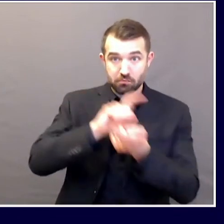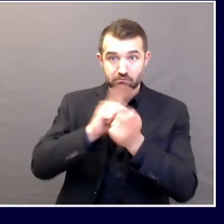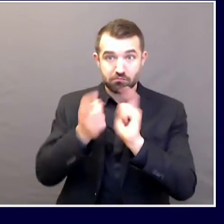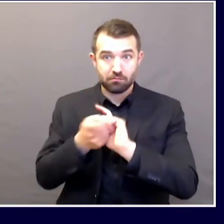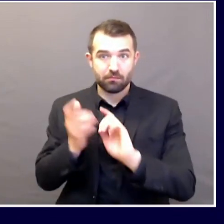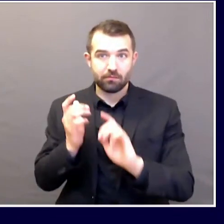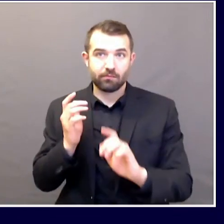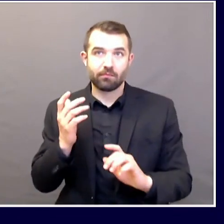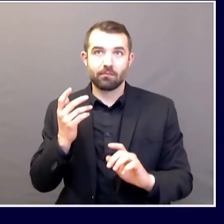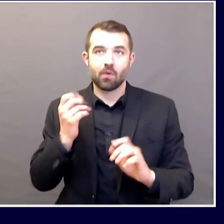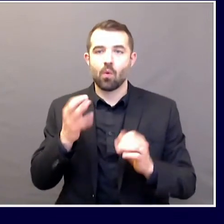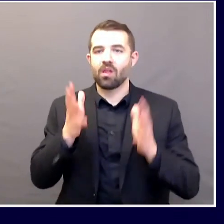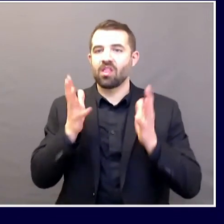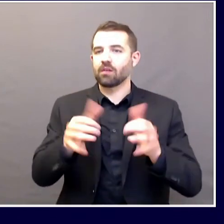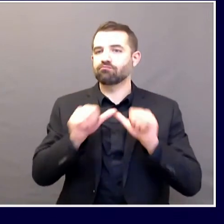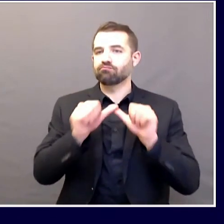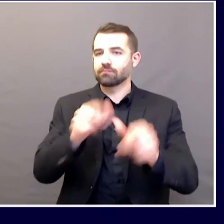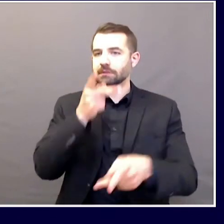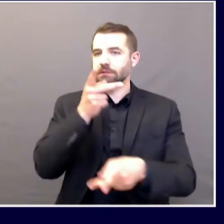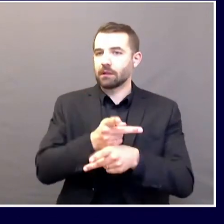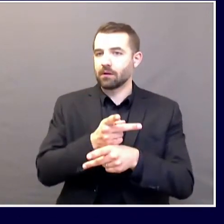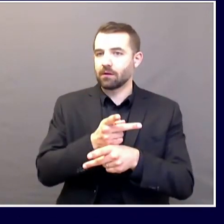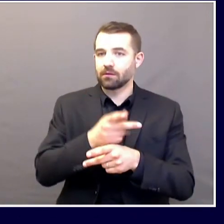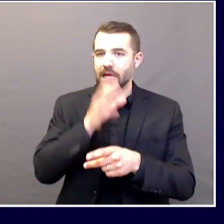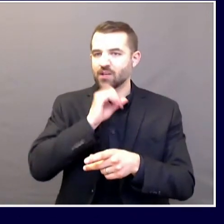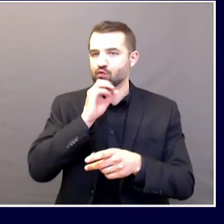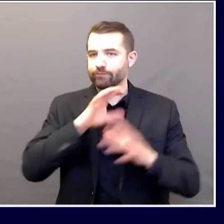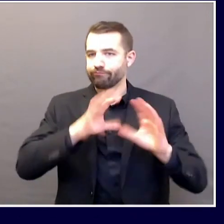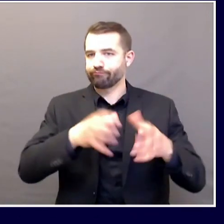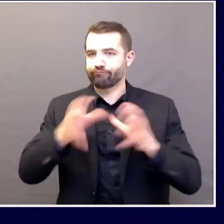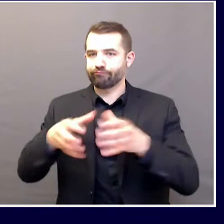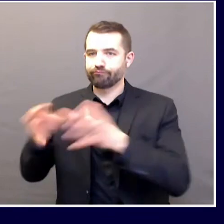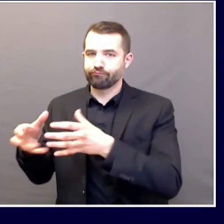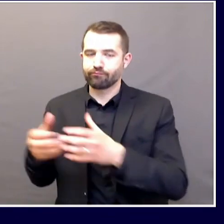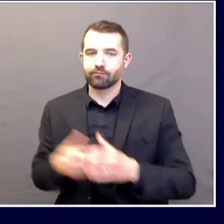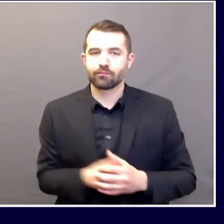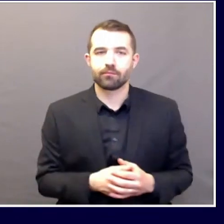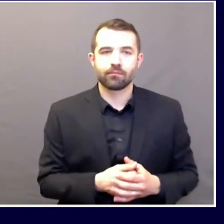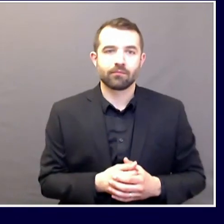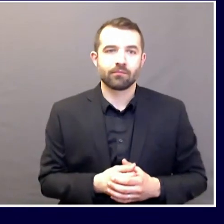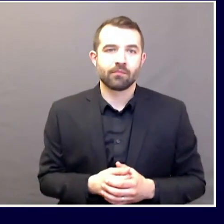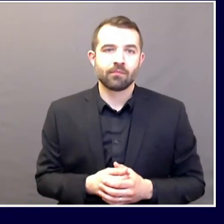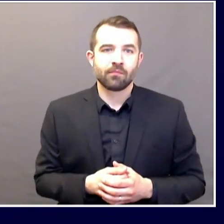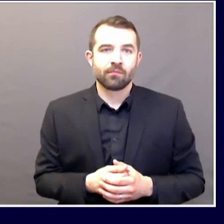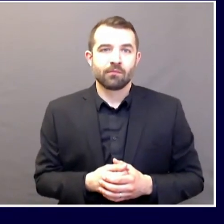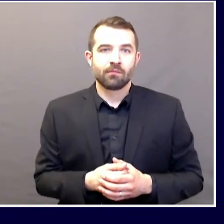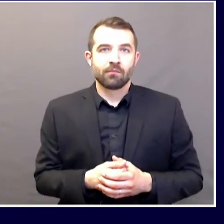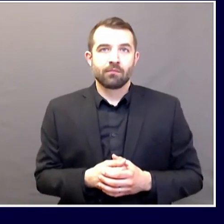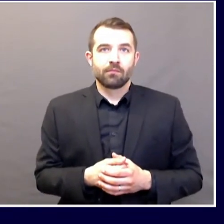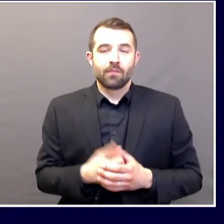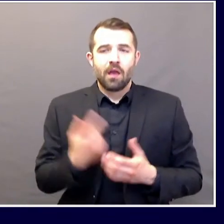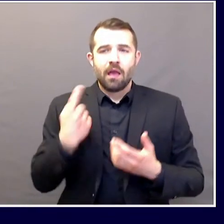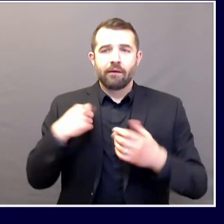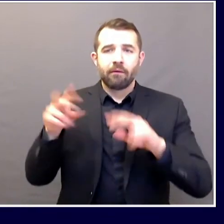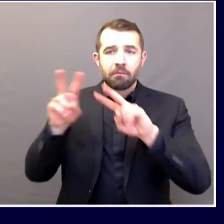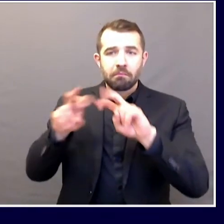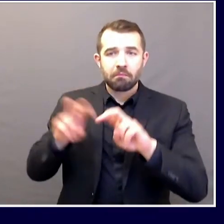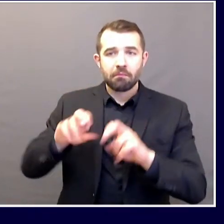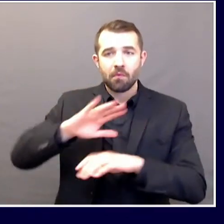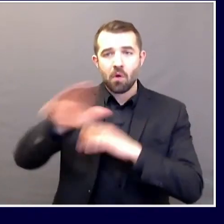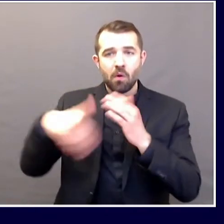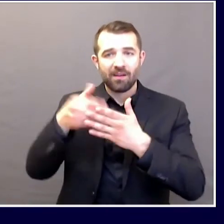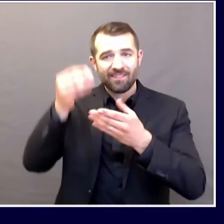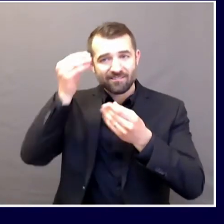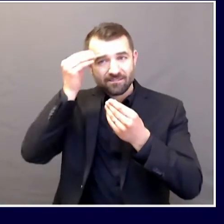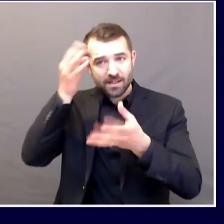we do is not just take a look at the data around where folks are getting vaccinated and such, but I also try to make a point to check